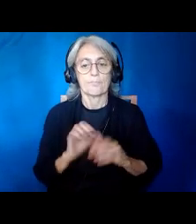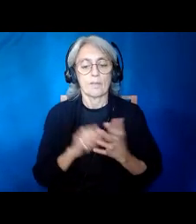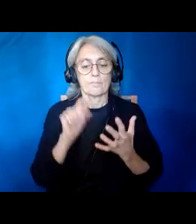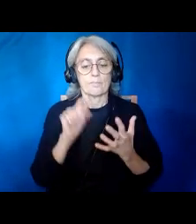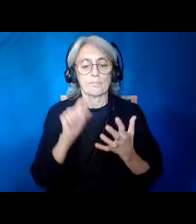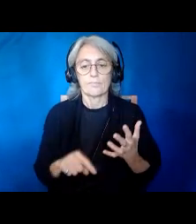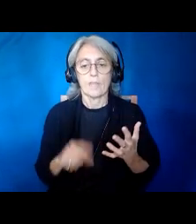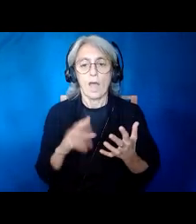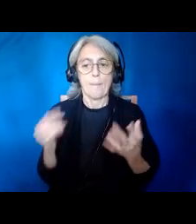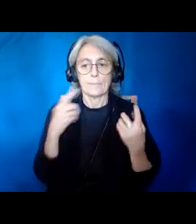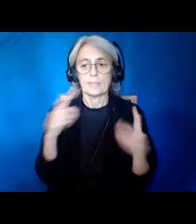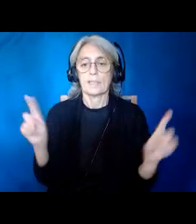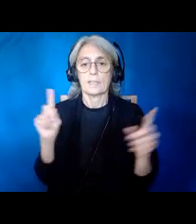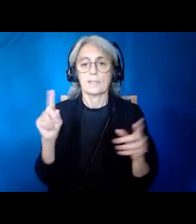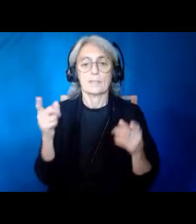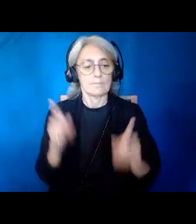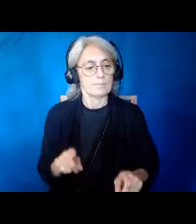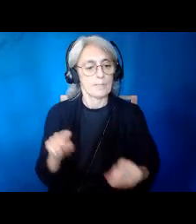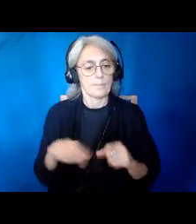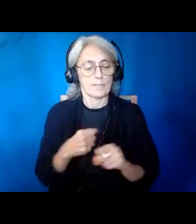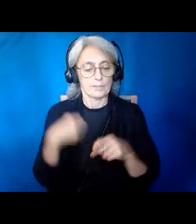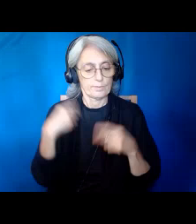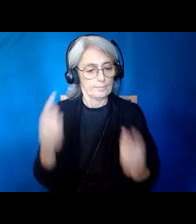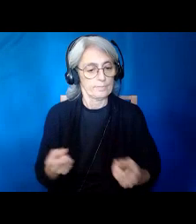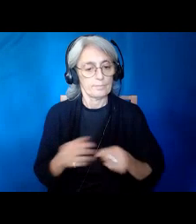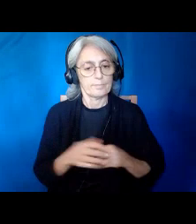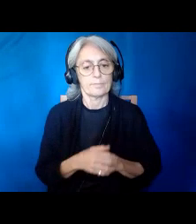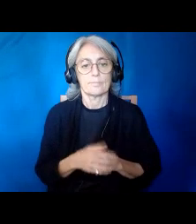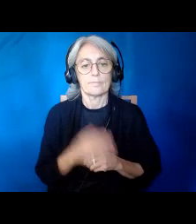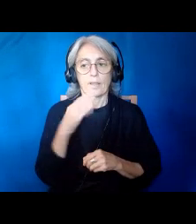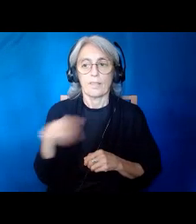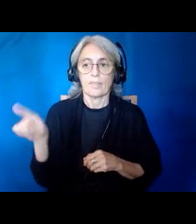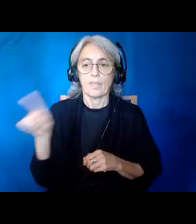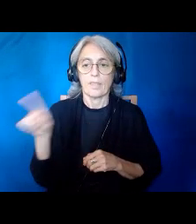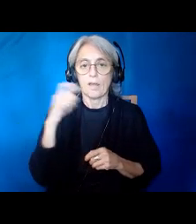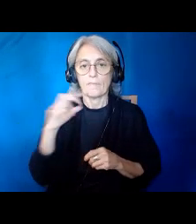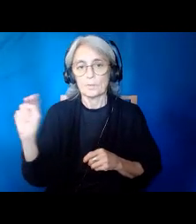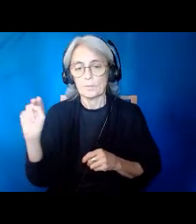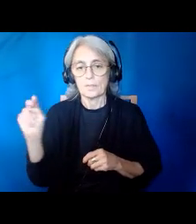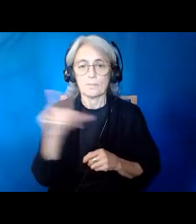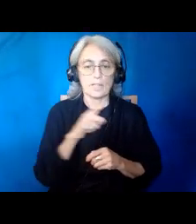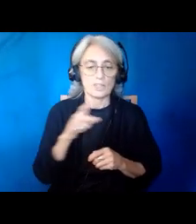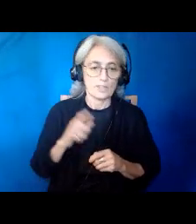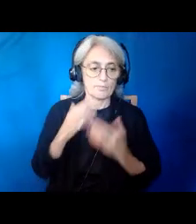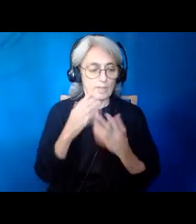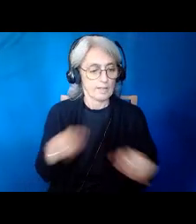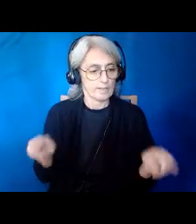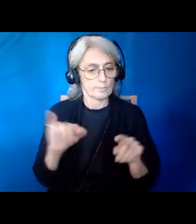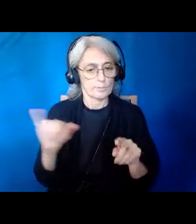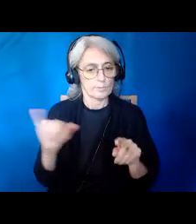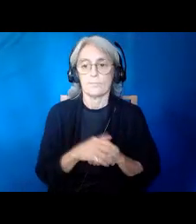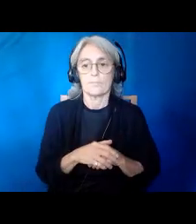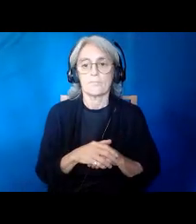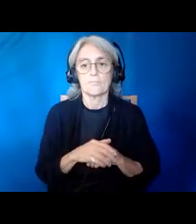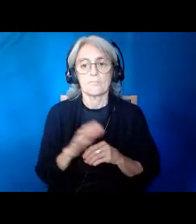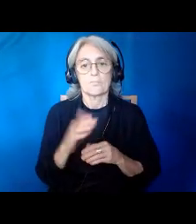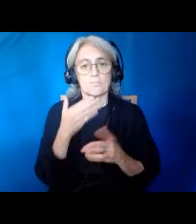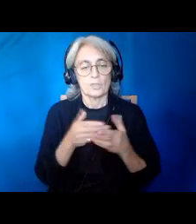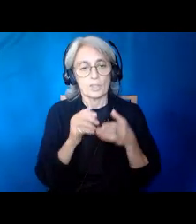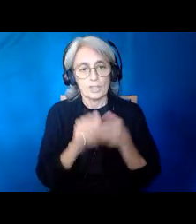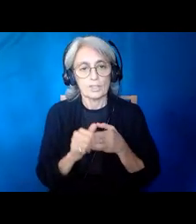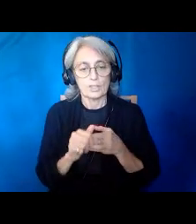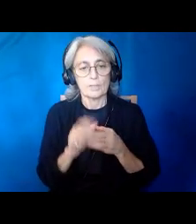successes that have taken place this year and thank the administration, Governor Newsom, and the legislature specifically for their leadership in extending the